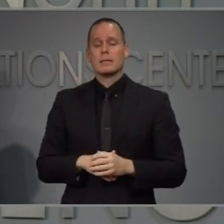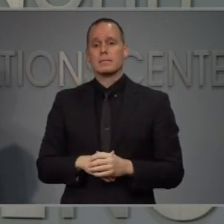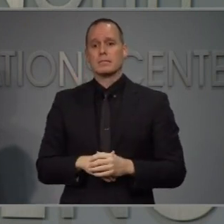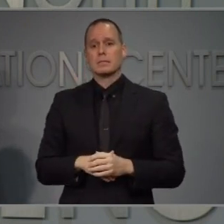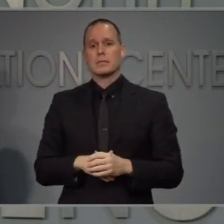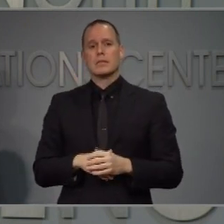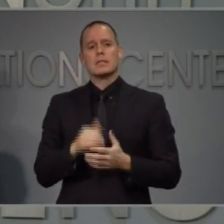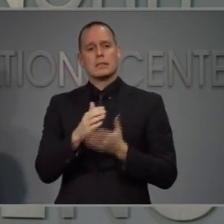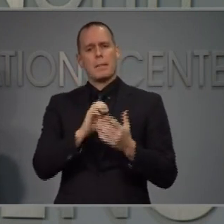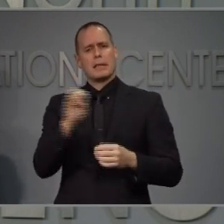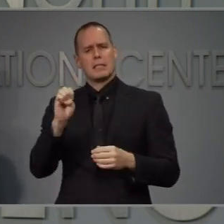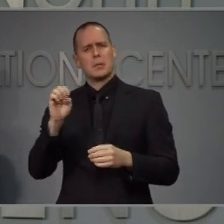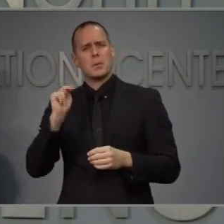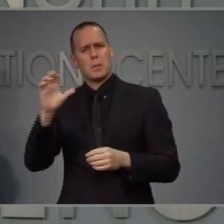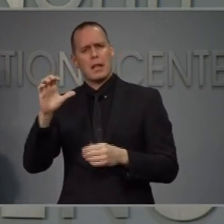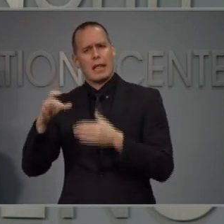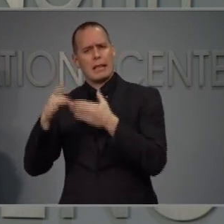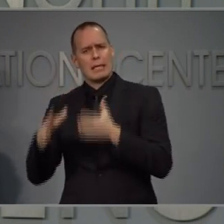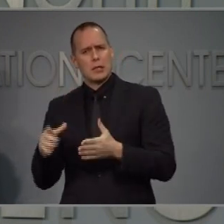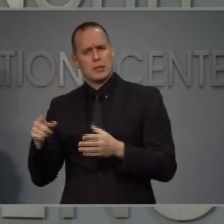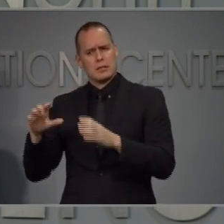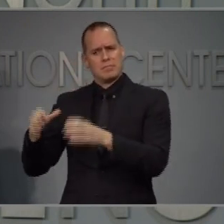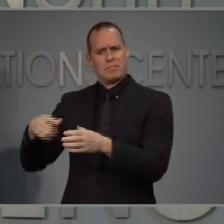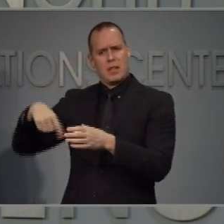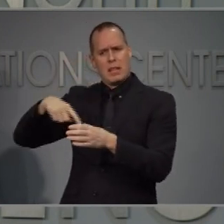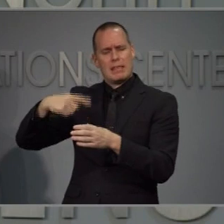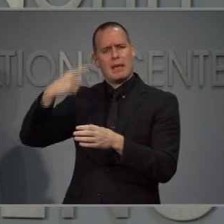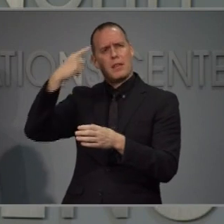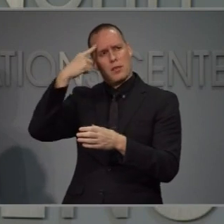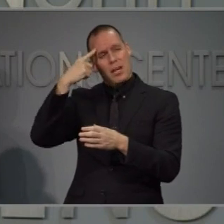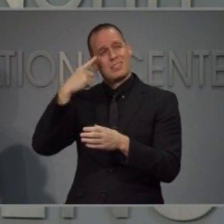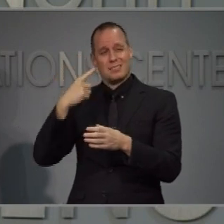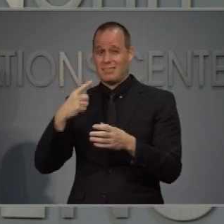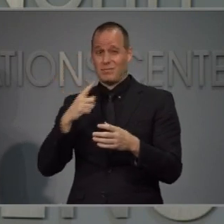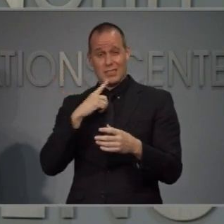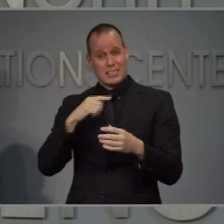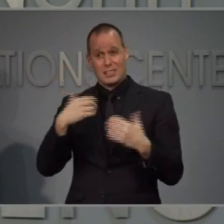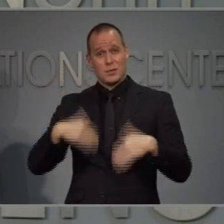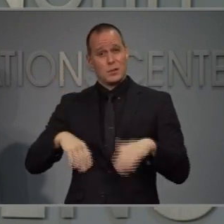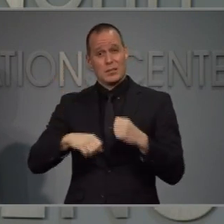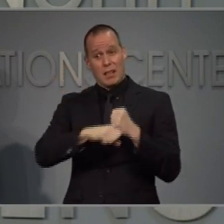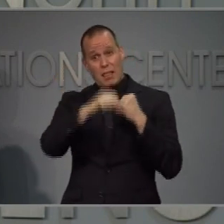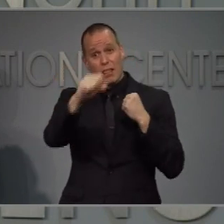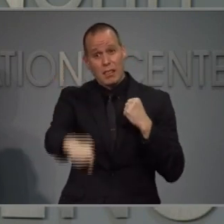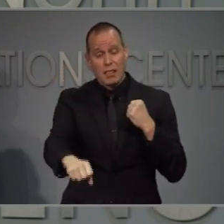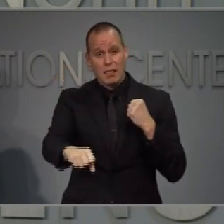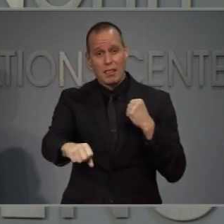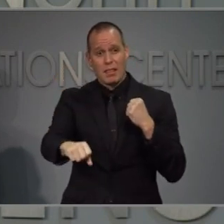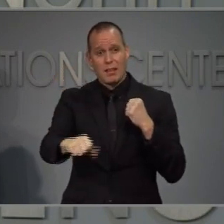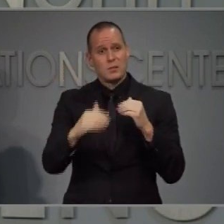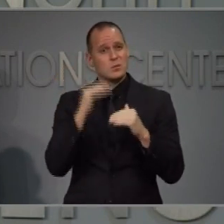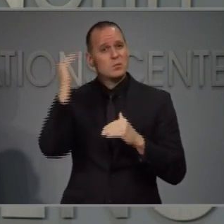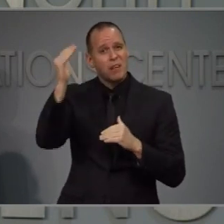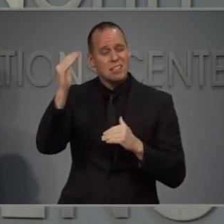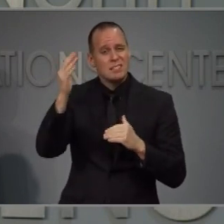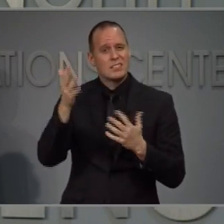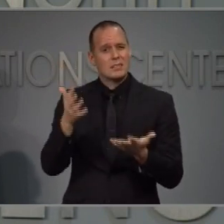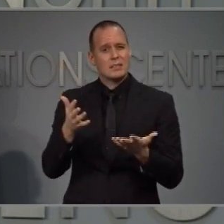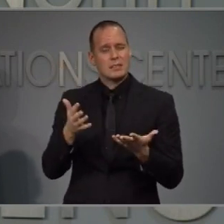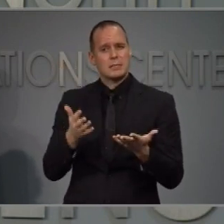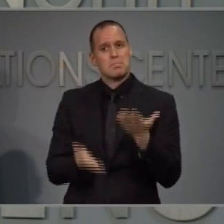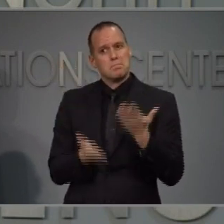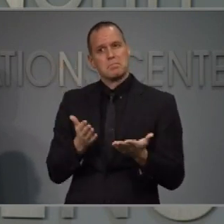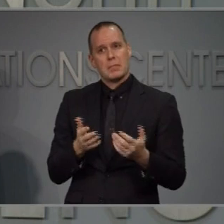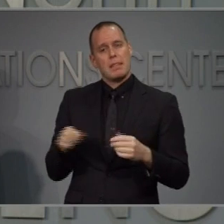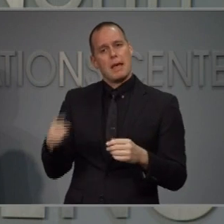North Carolina that thought it was too overreaching and that maybe you